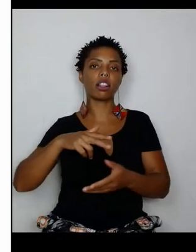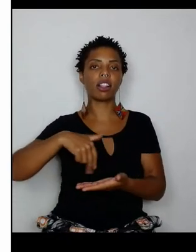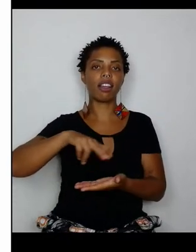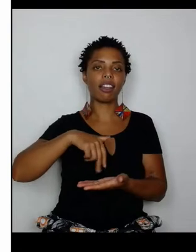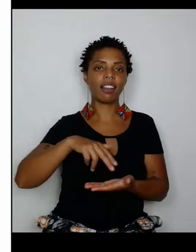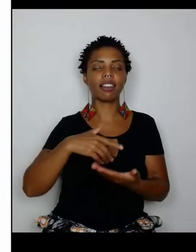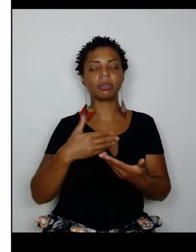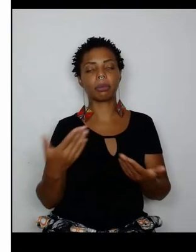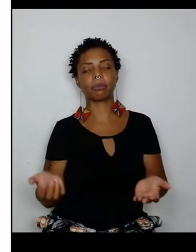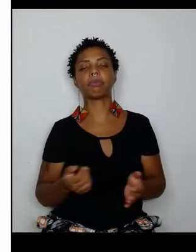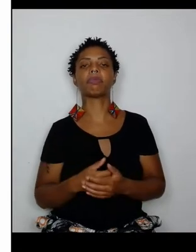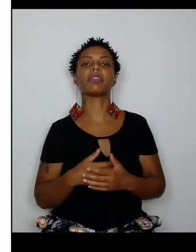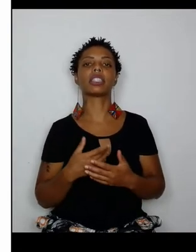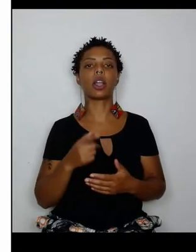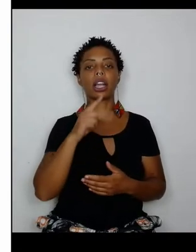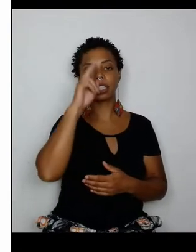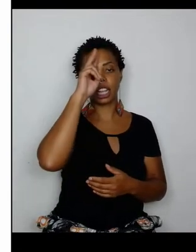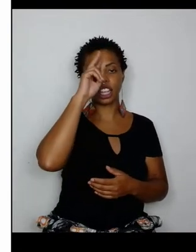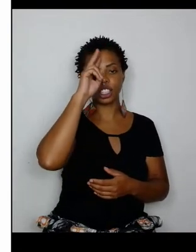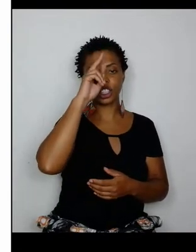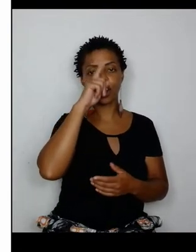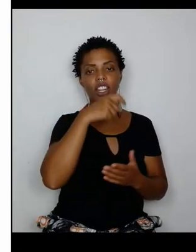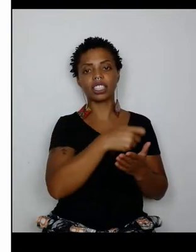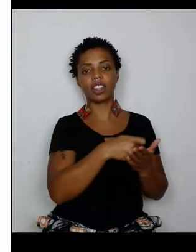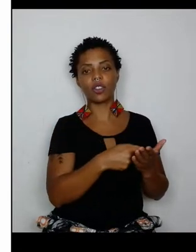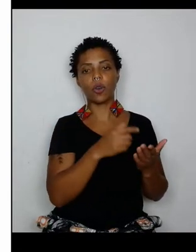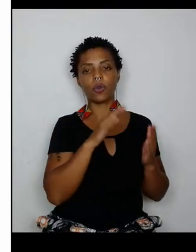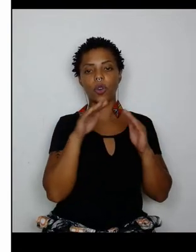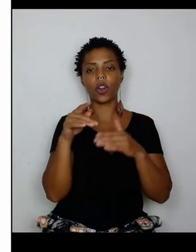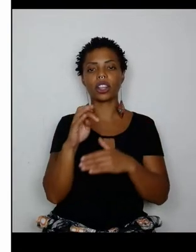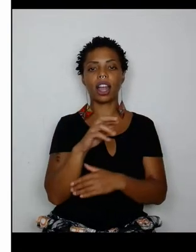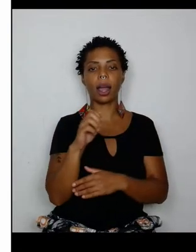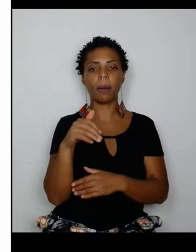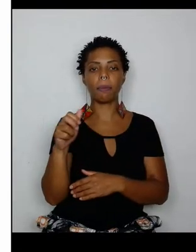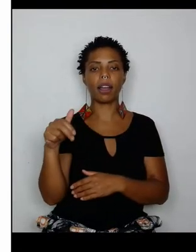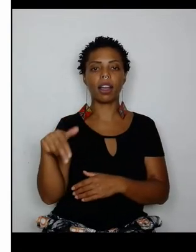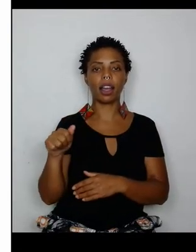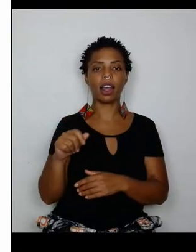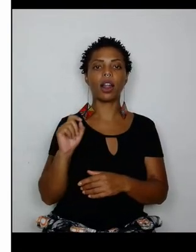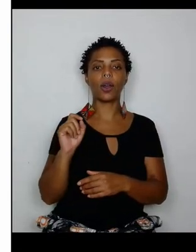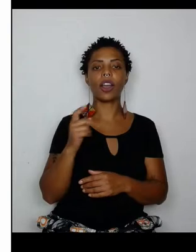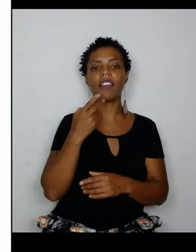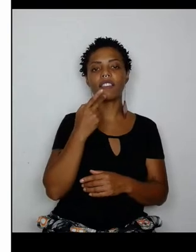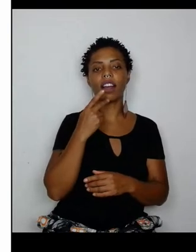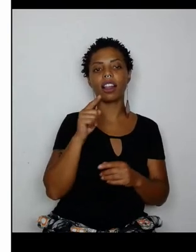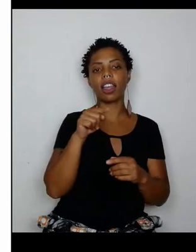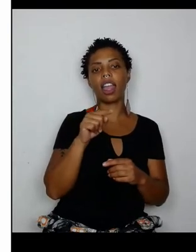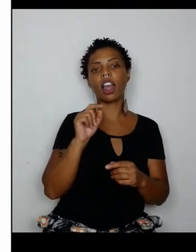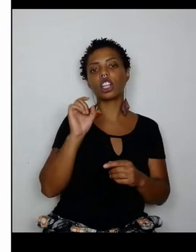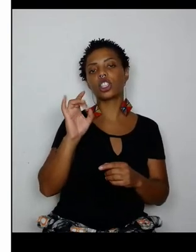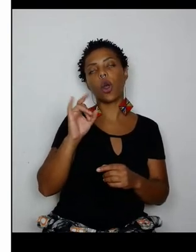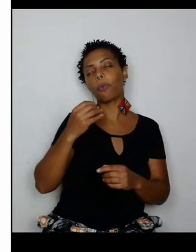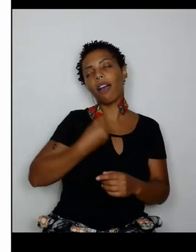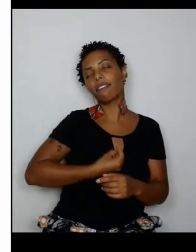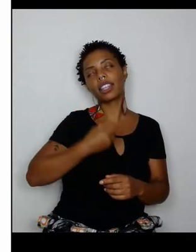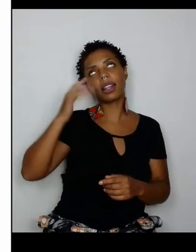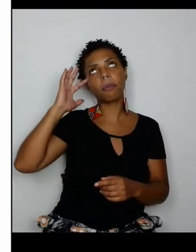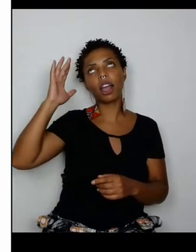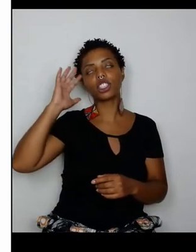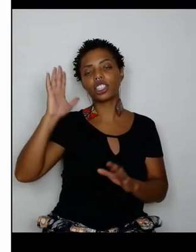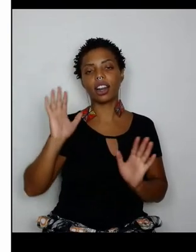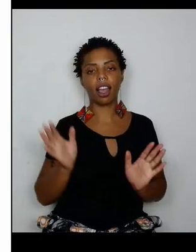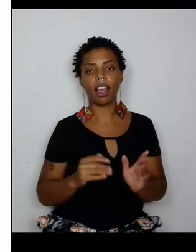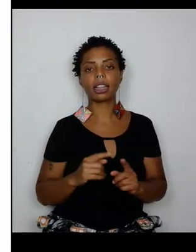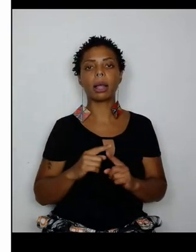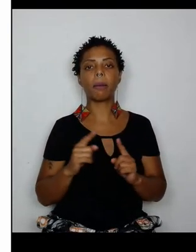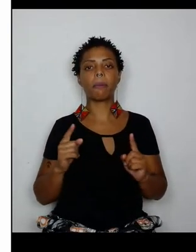one moment in a richly imagined activist life in the absence of a known photograph of this young woman teo's portrait